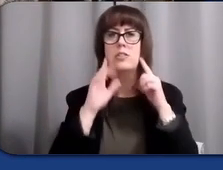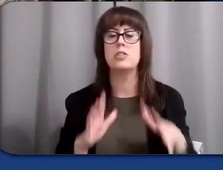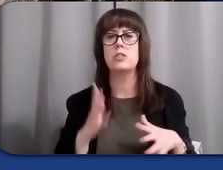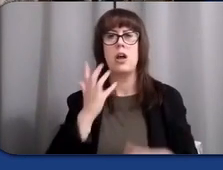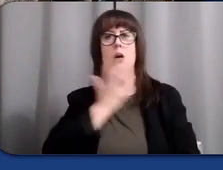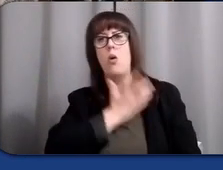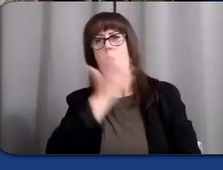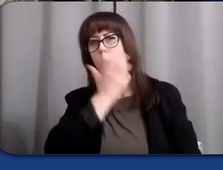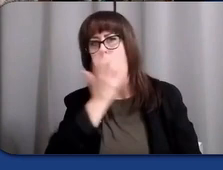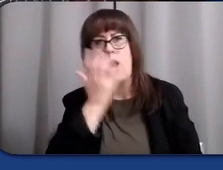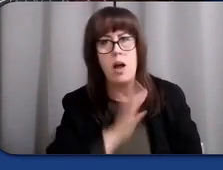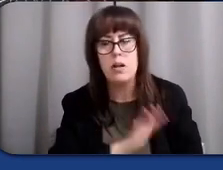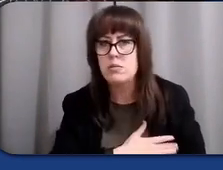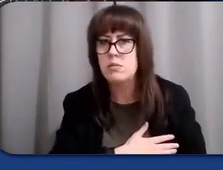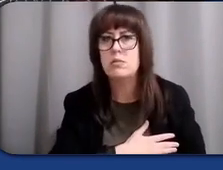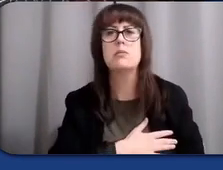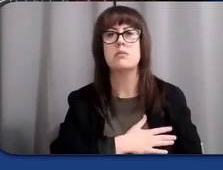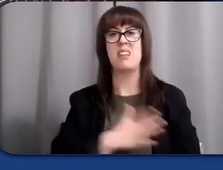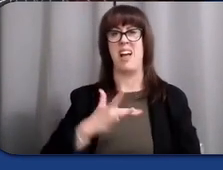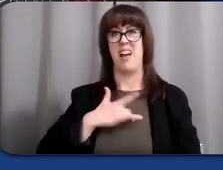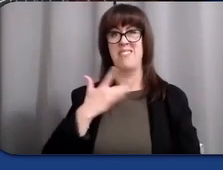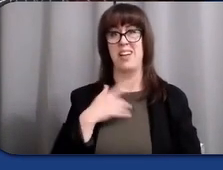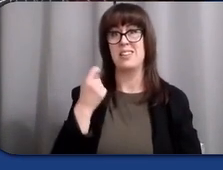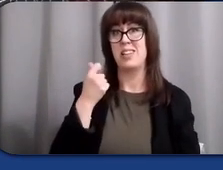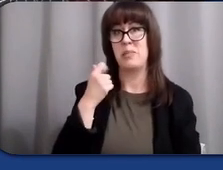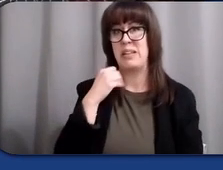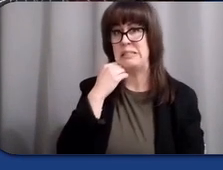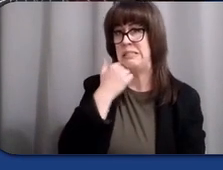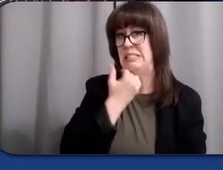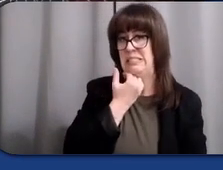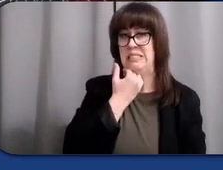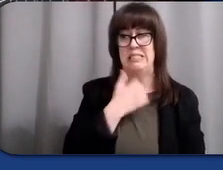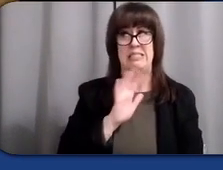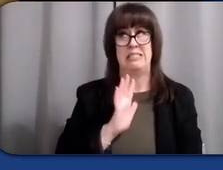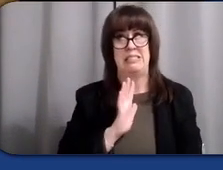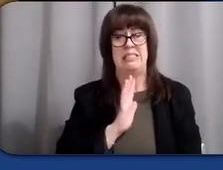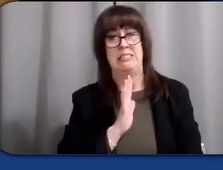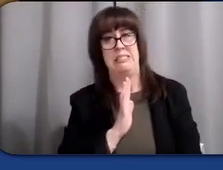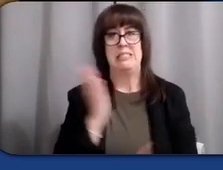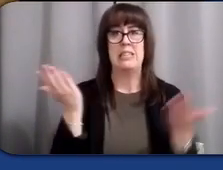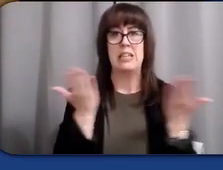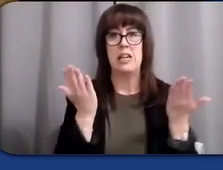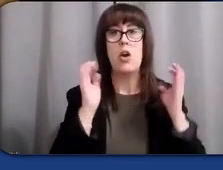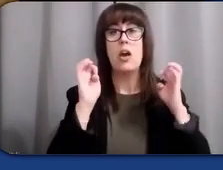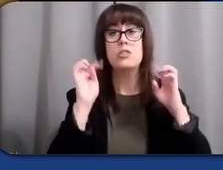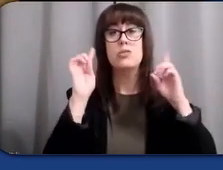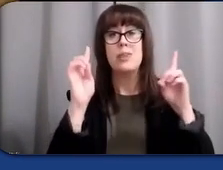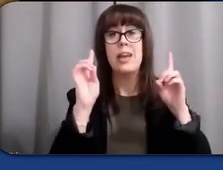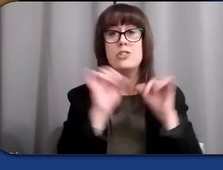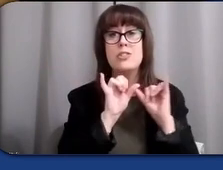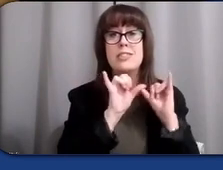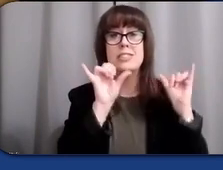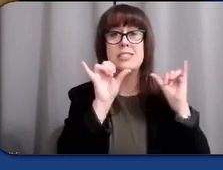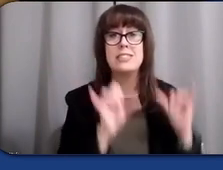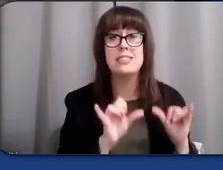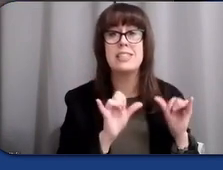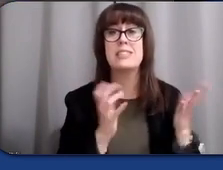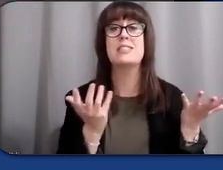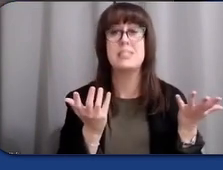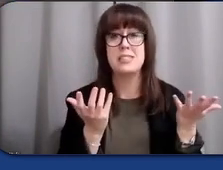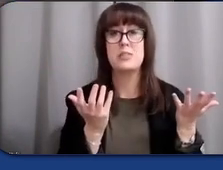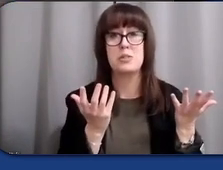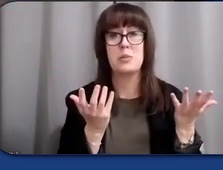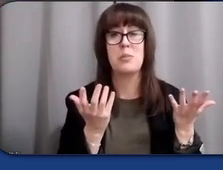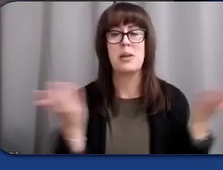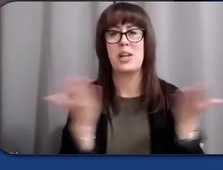It kind of made me a little ashamed of our education society, like in the United States. Or at least maybe our own two personal